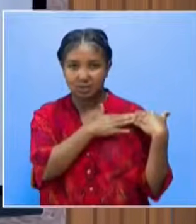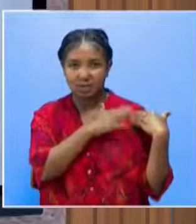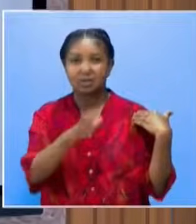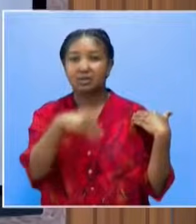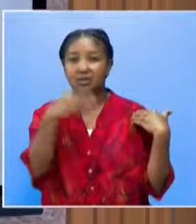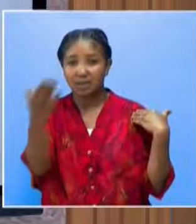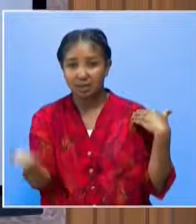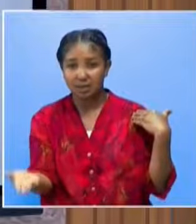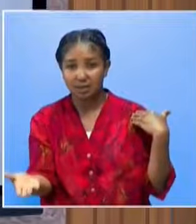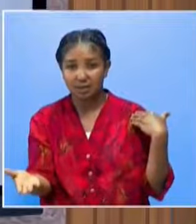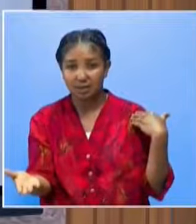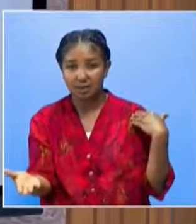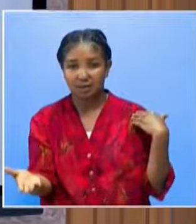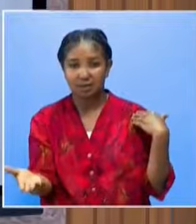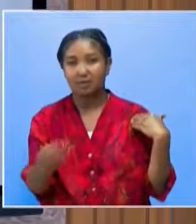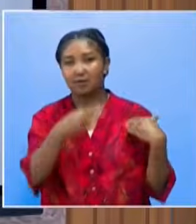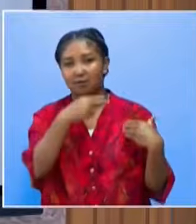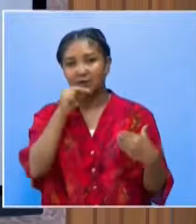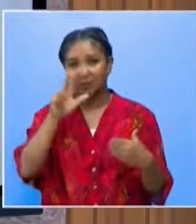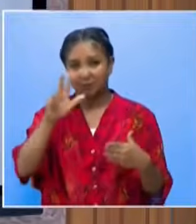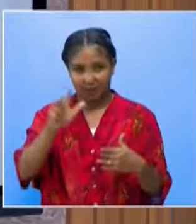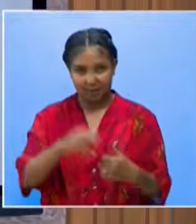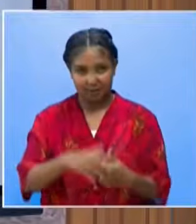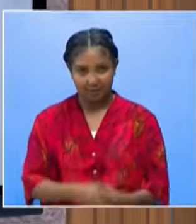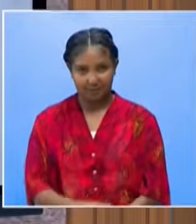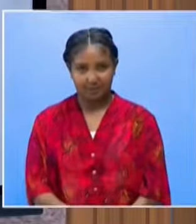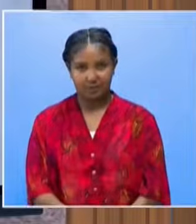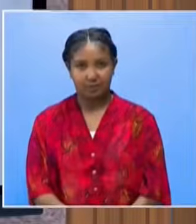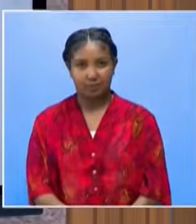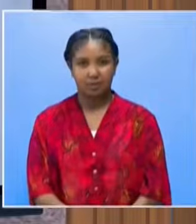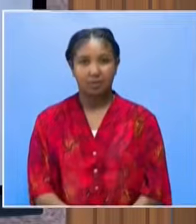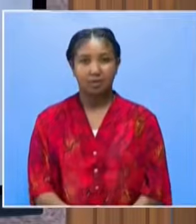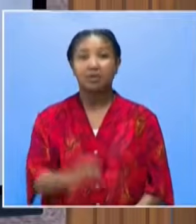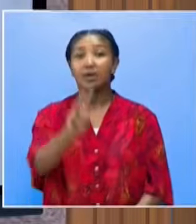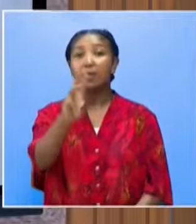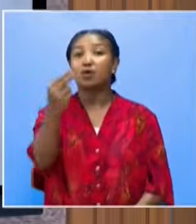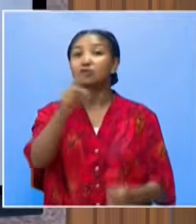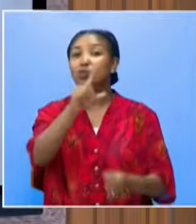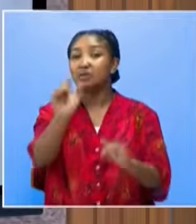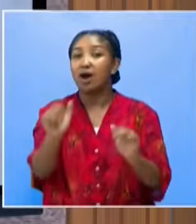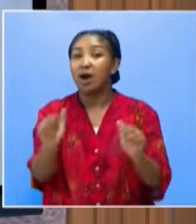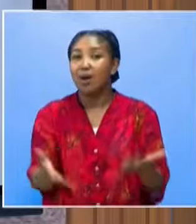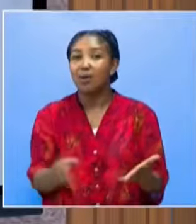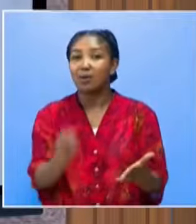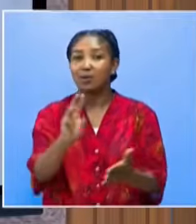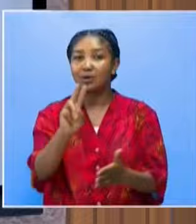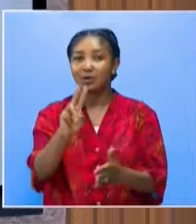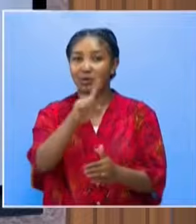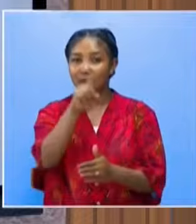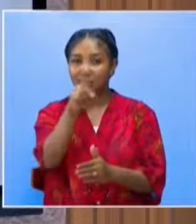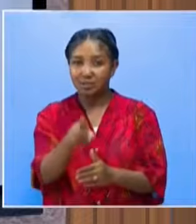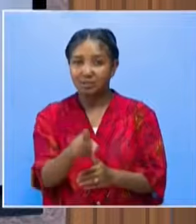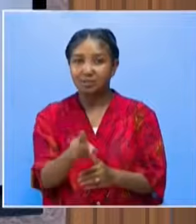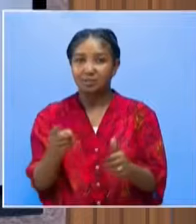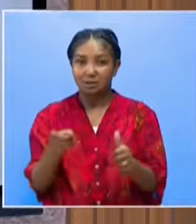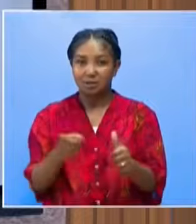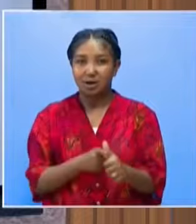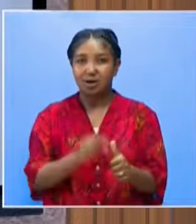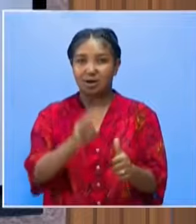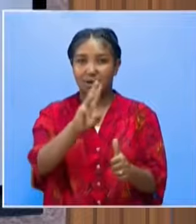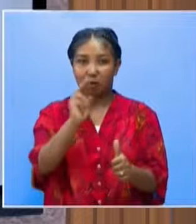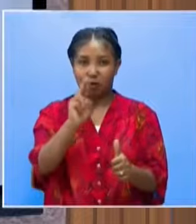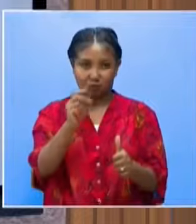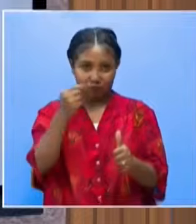and verb 3. What about in WH question? In WH question, we have to start from